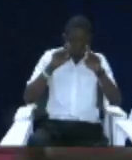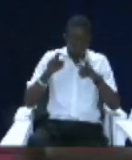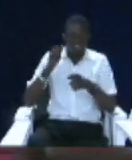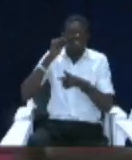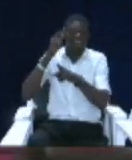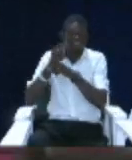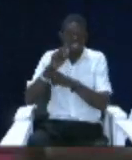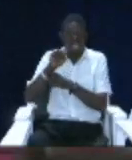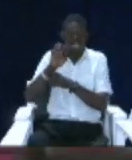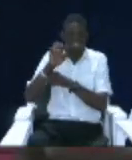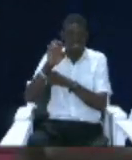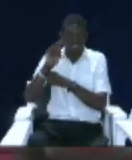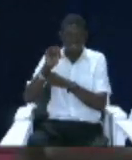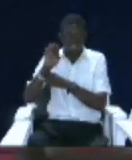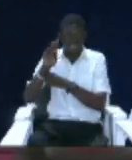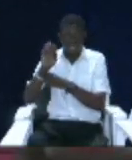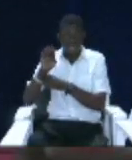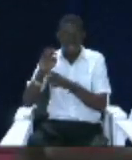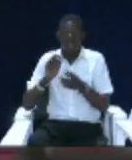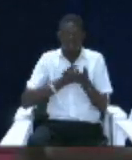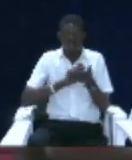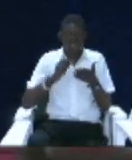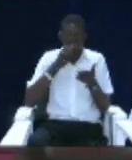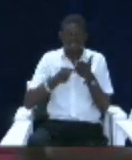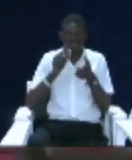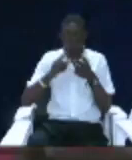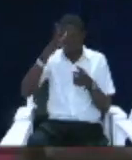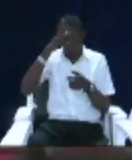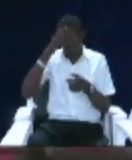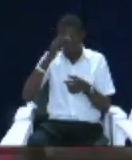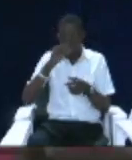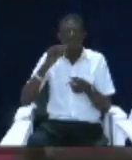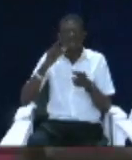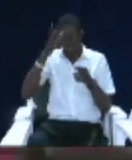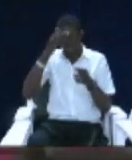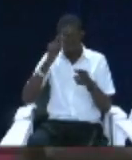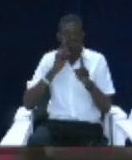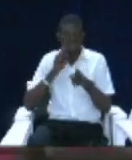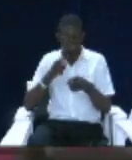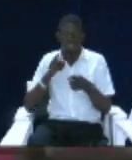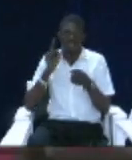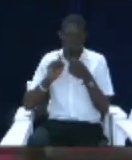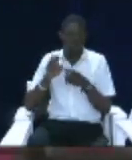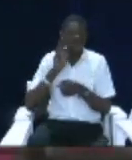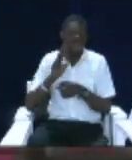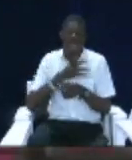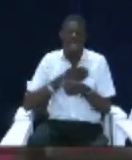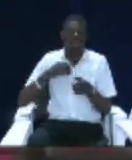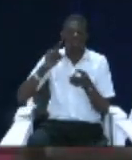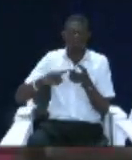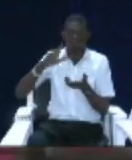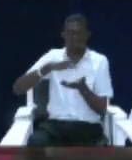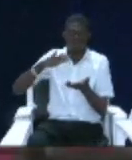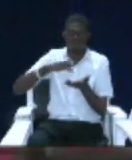Sister Nene also wrote to Daddy Joe. He replied to the letter, to the glory of